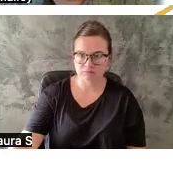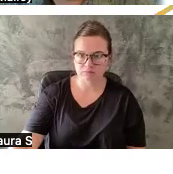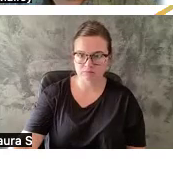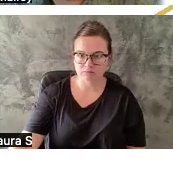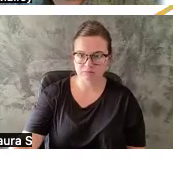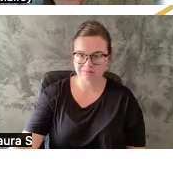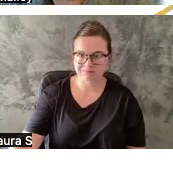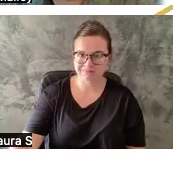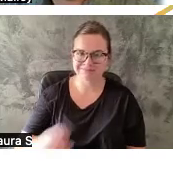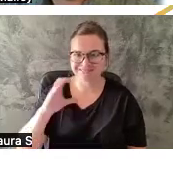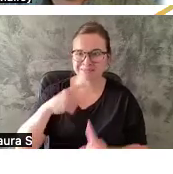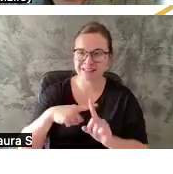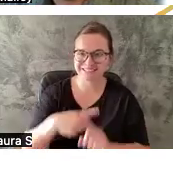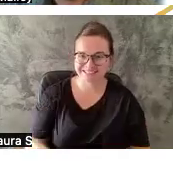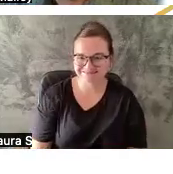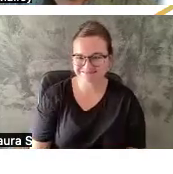C plus.